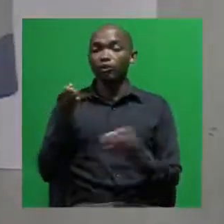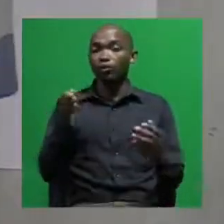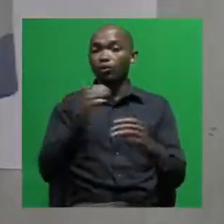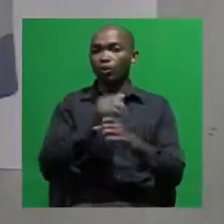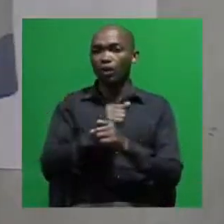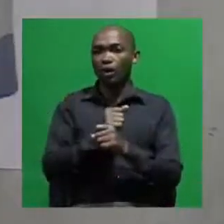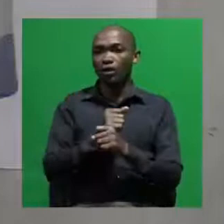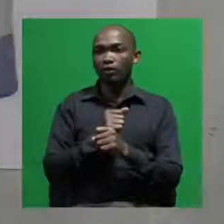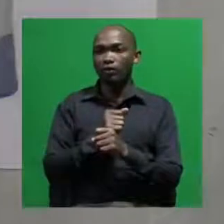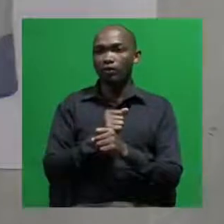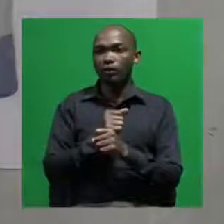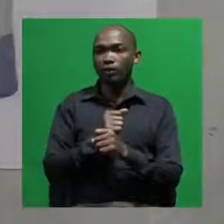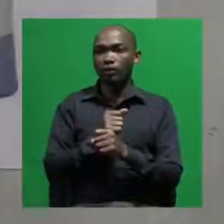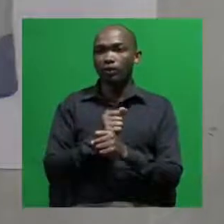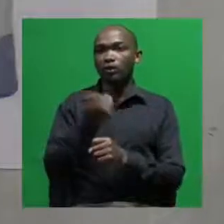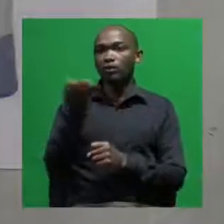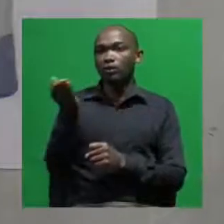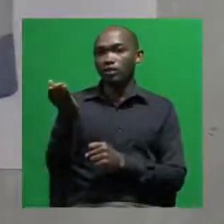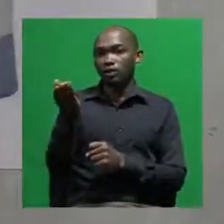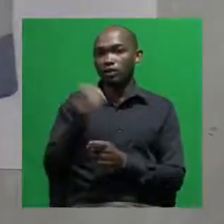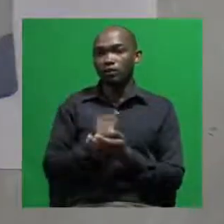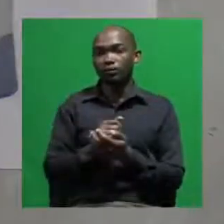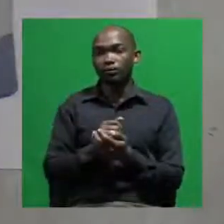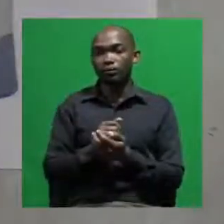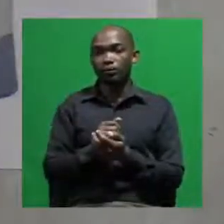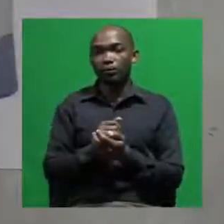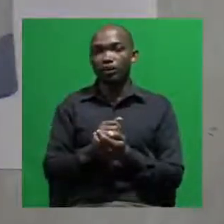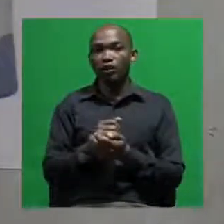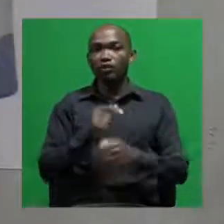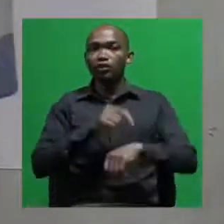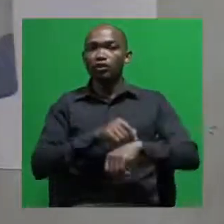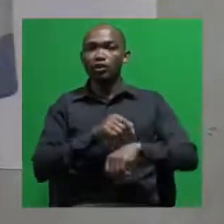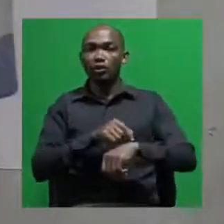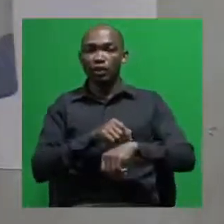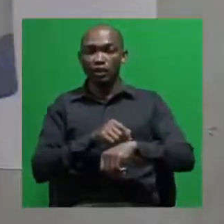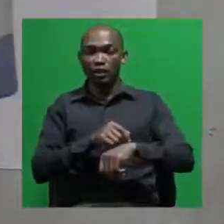experienced such kind of the thermometer during the